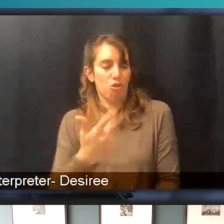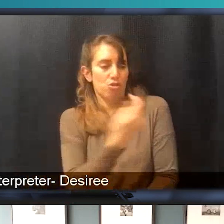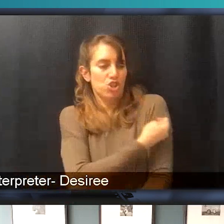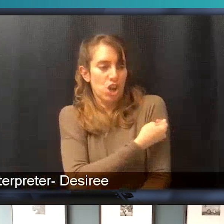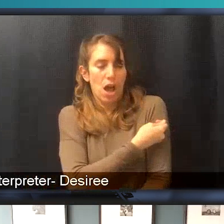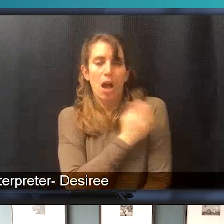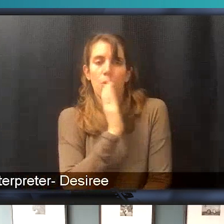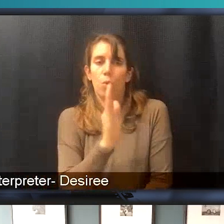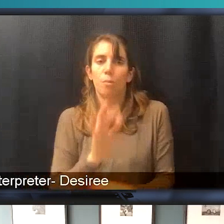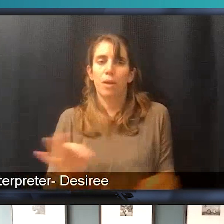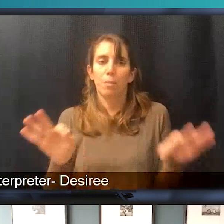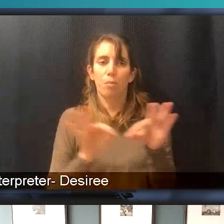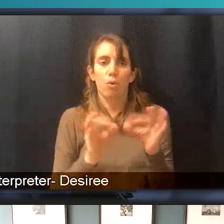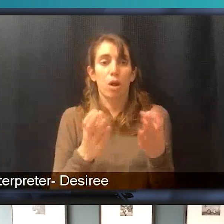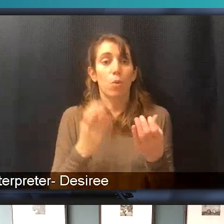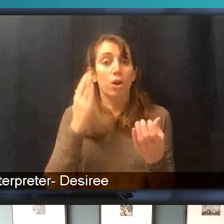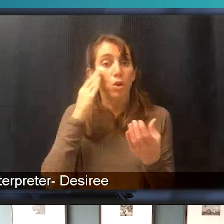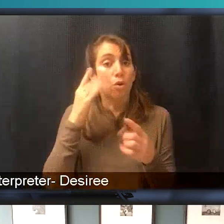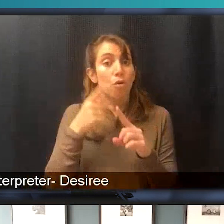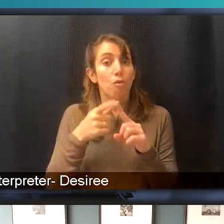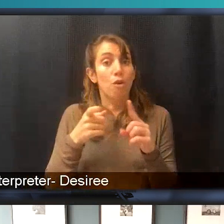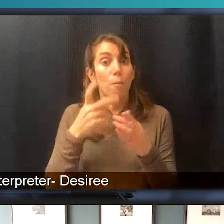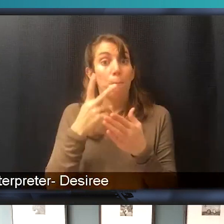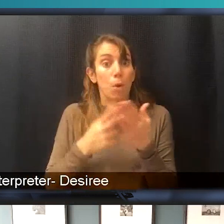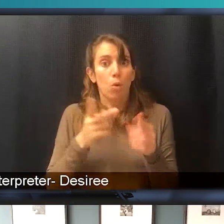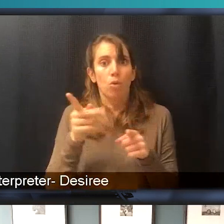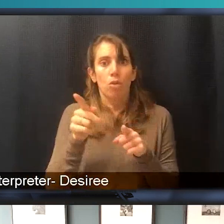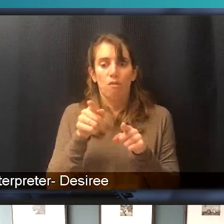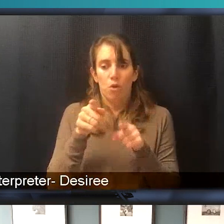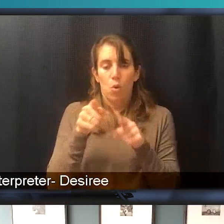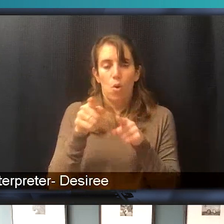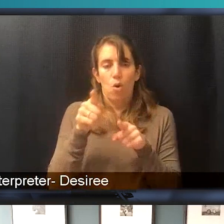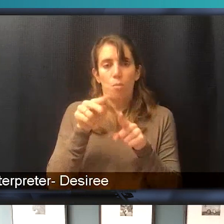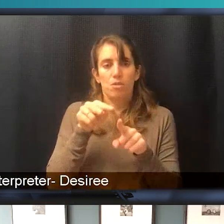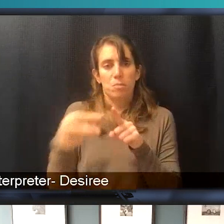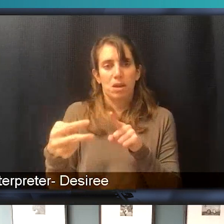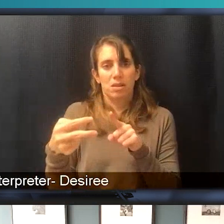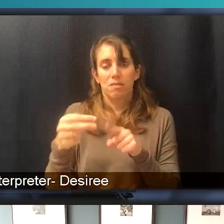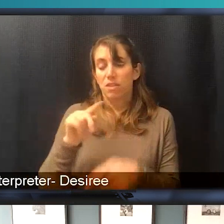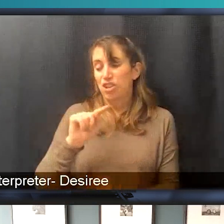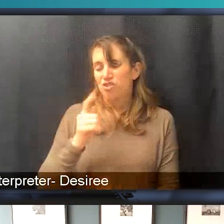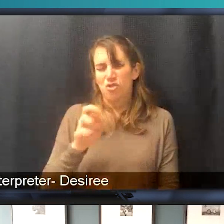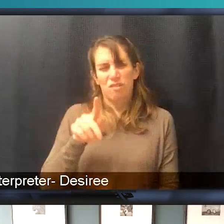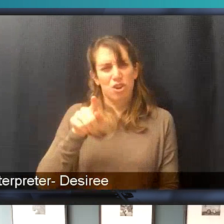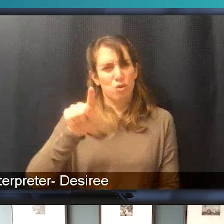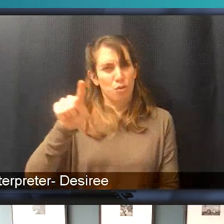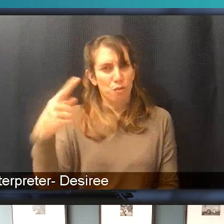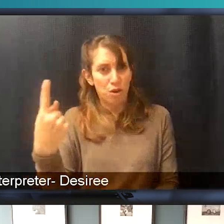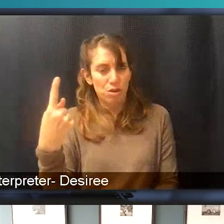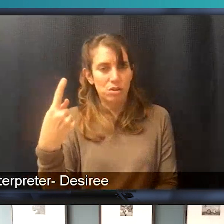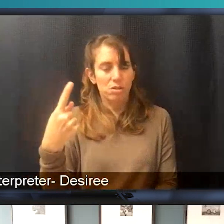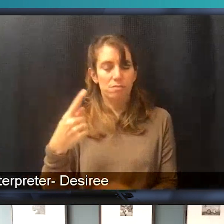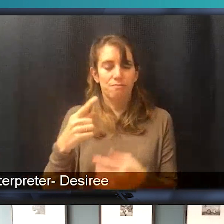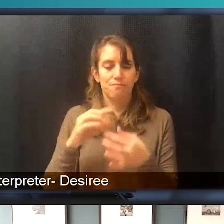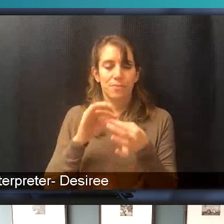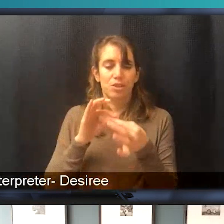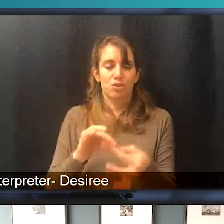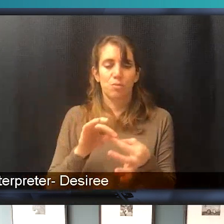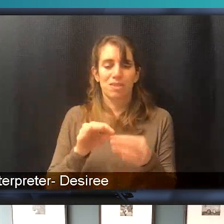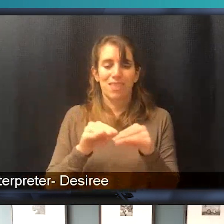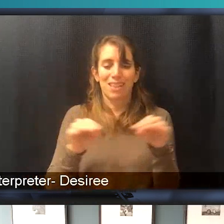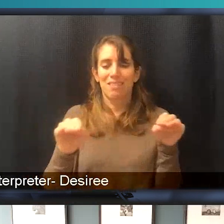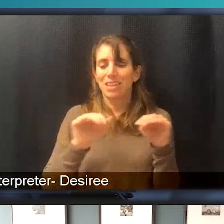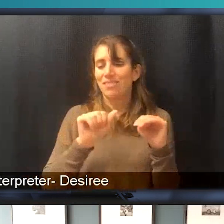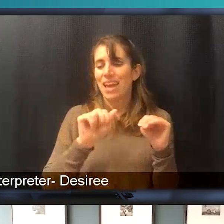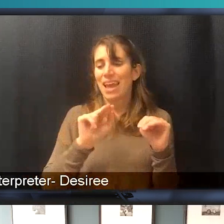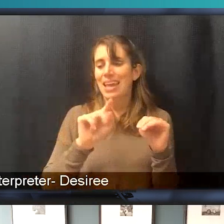of your perspectives what role boosters play. Trevor, first from yours in terms of levels of antibody, and then Rachel, if you could address the